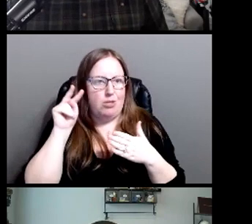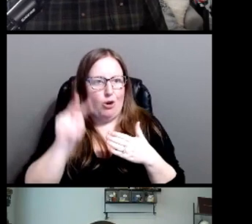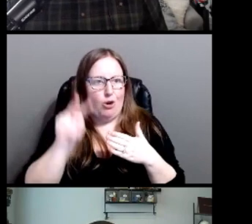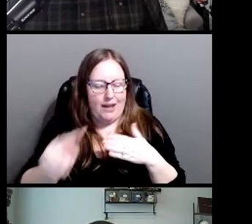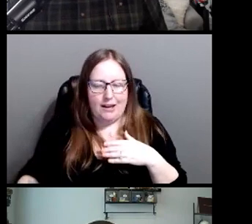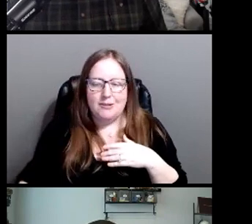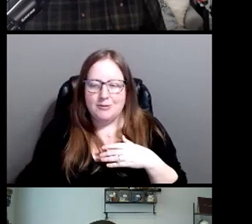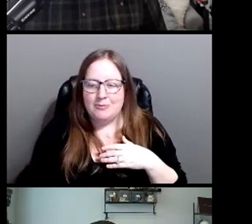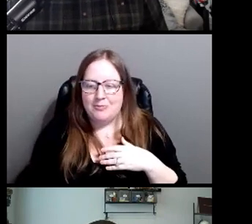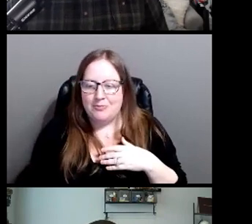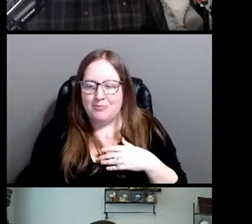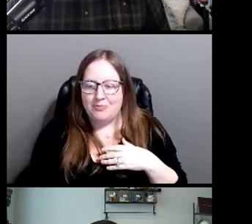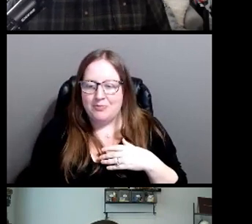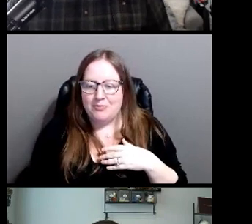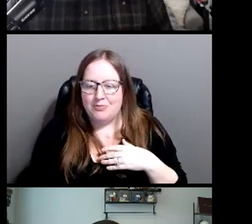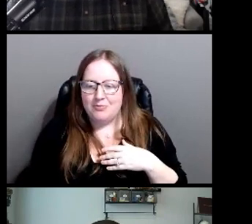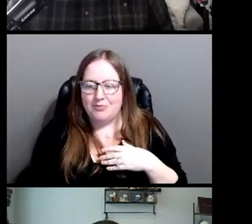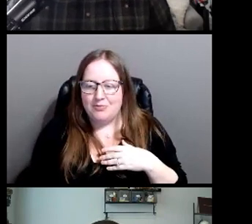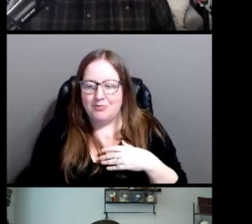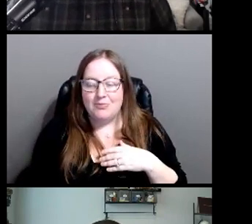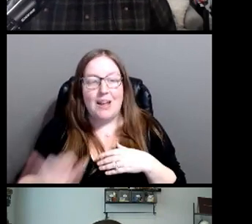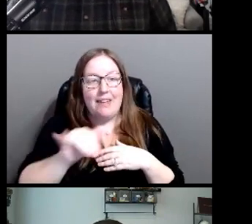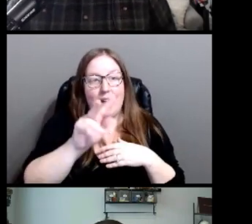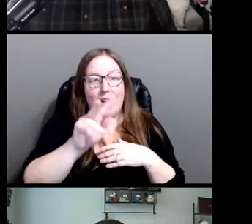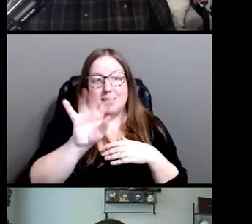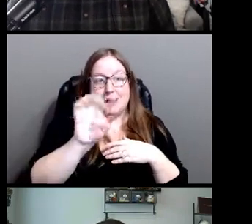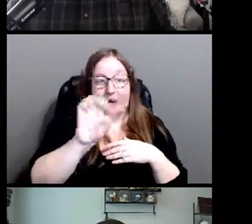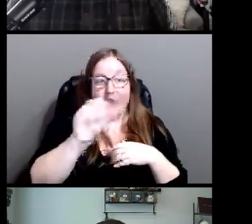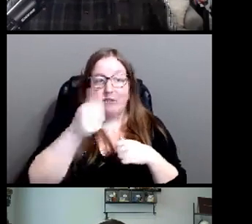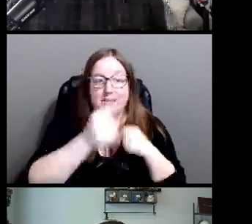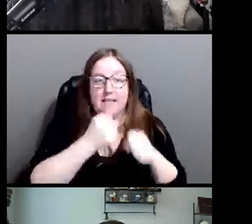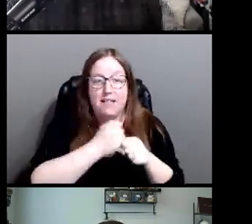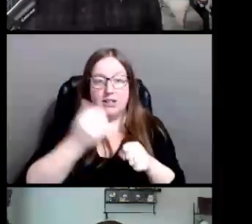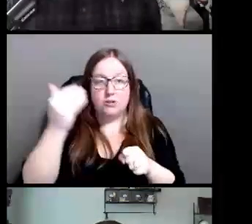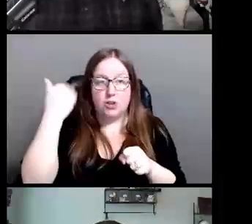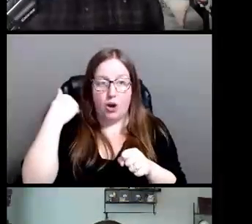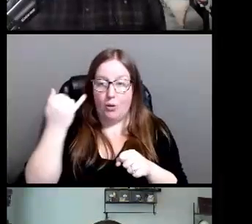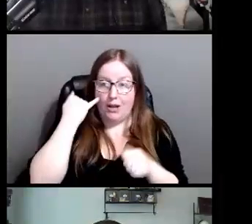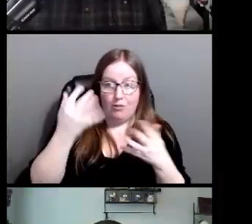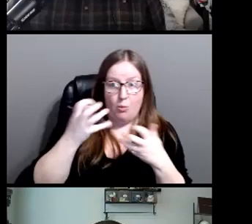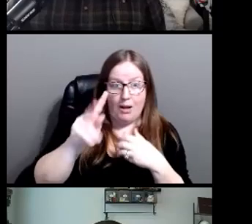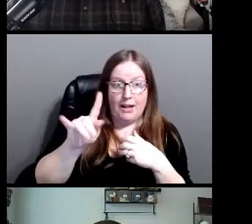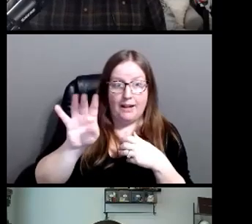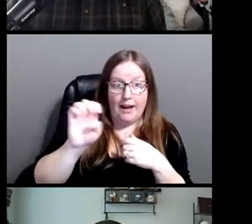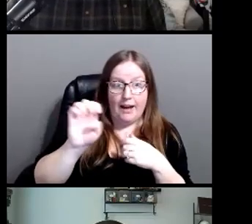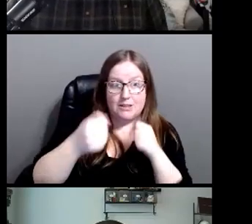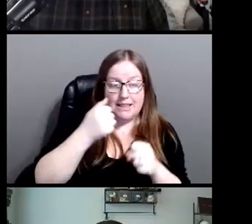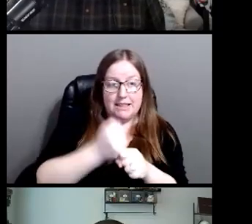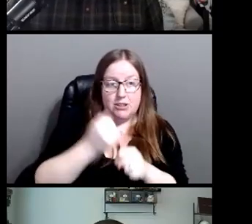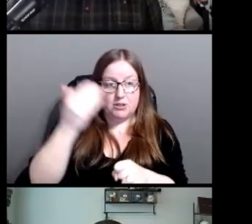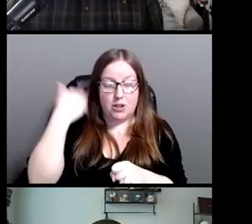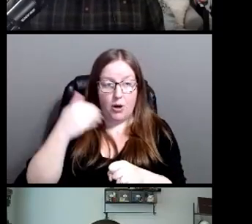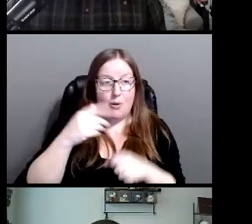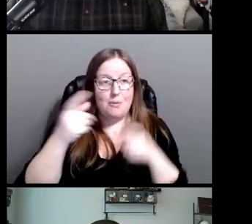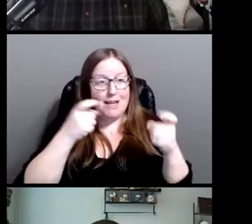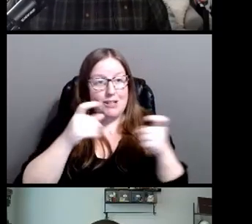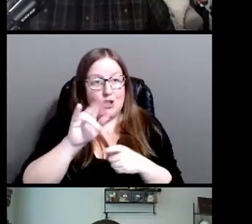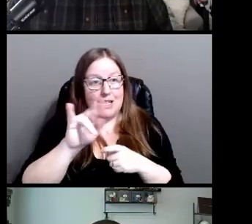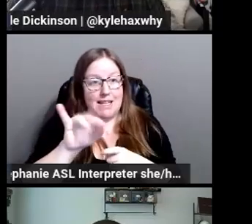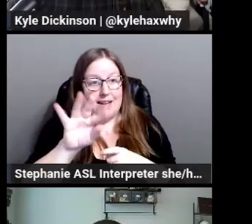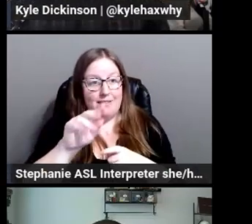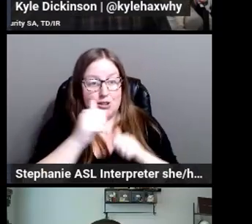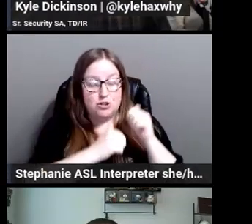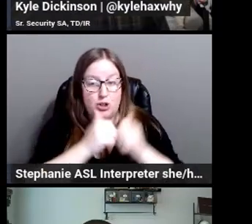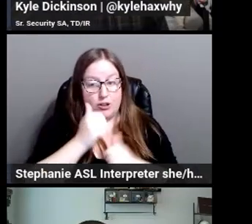And that's where Kyle was 10 years ago, not Kyle now. So if you wanted to be Kyle 10 years ago, managing infrastructure to be able to correlate